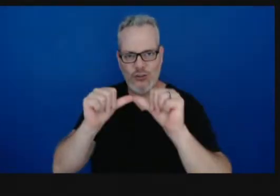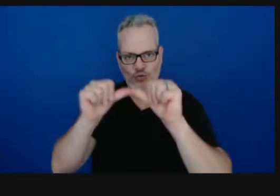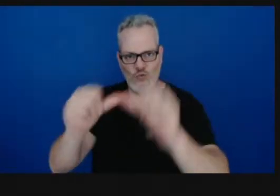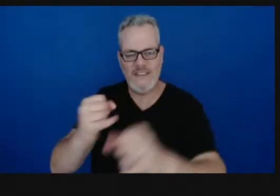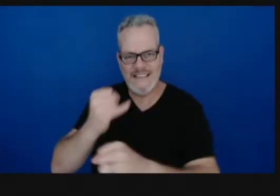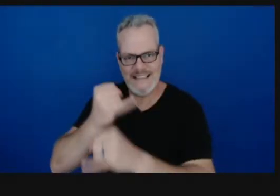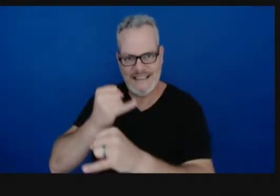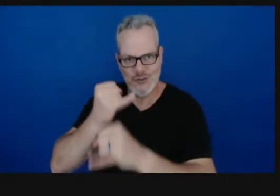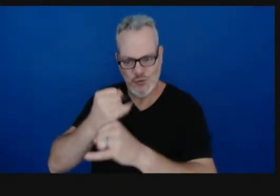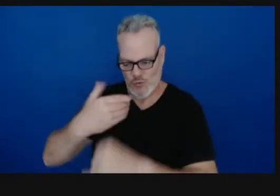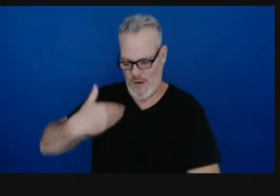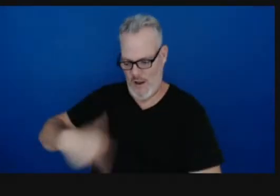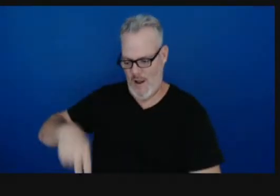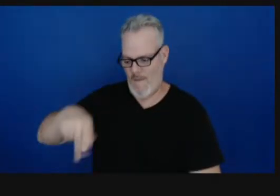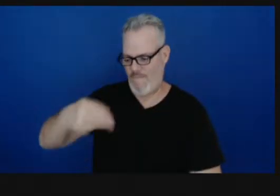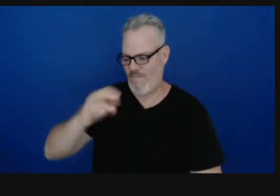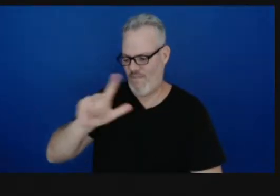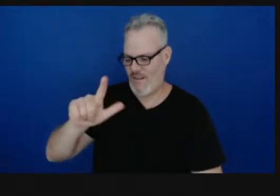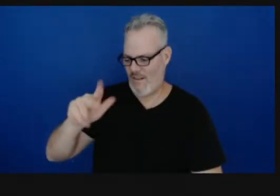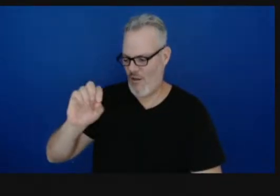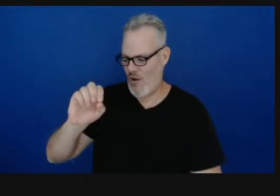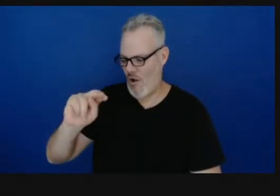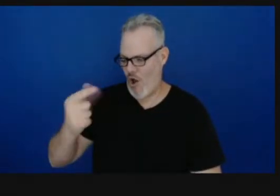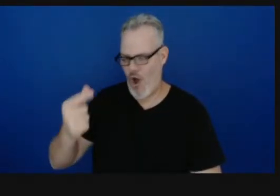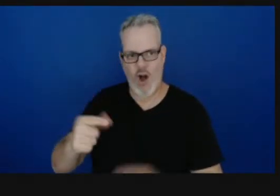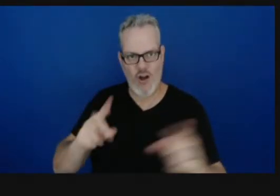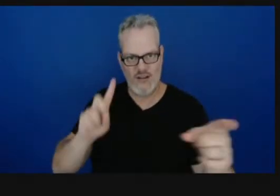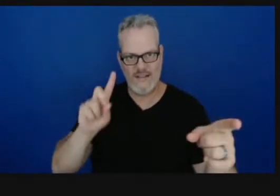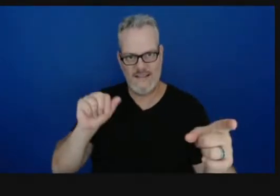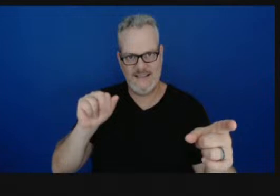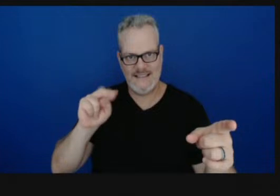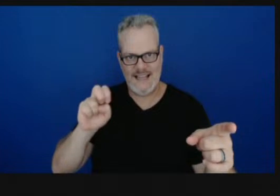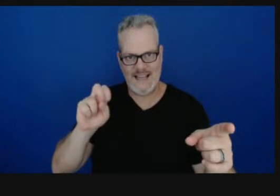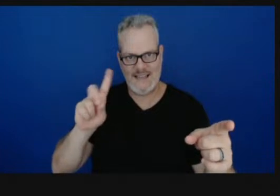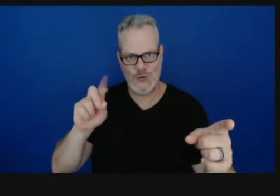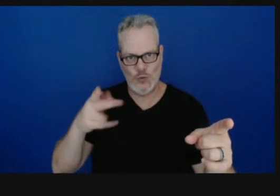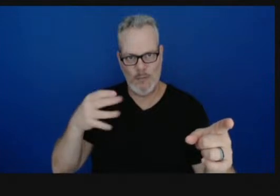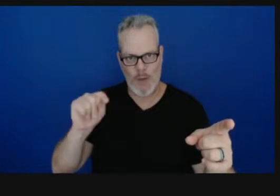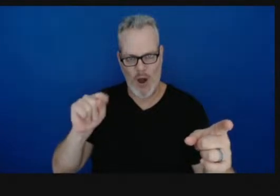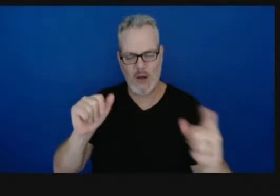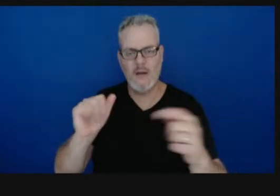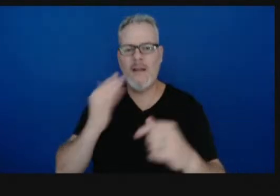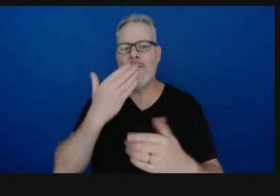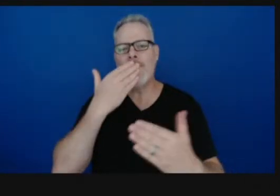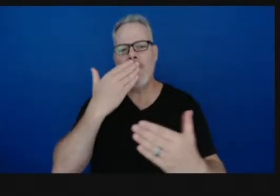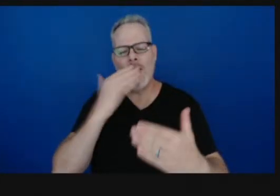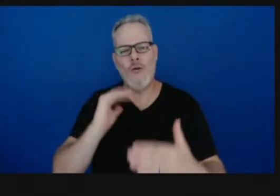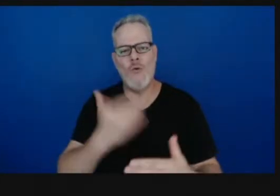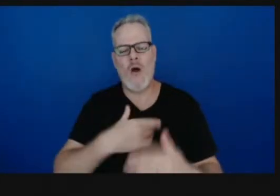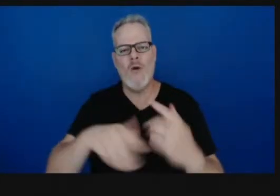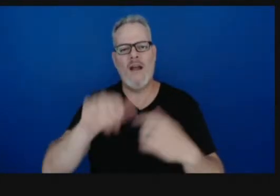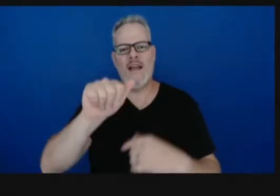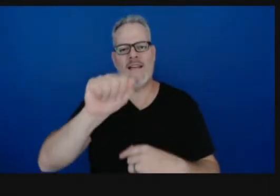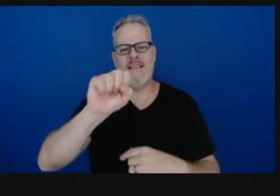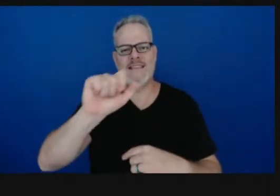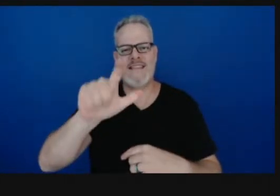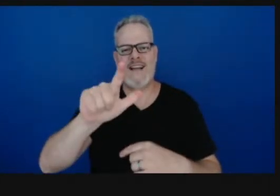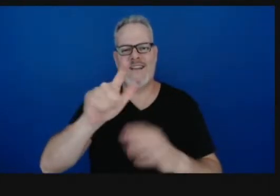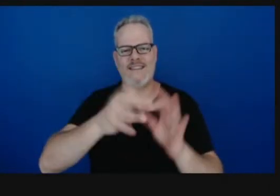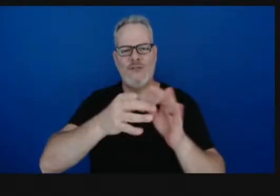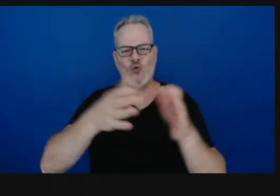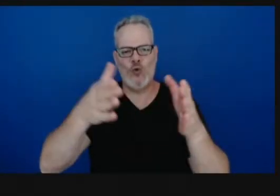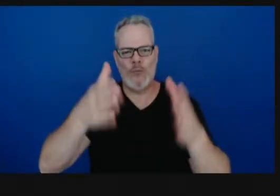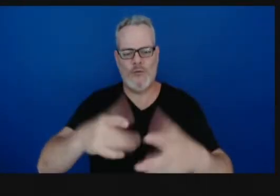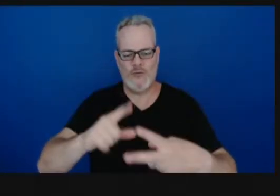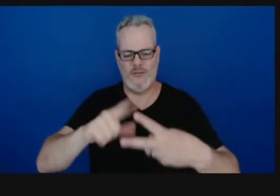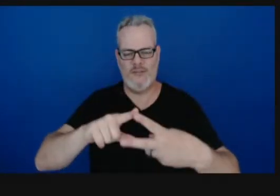Ong, Dane DuPont. Mahalo to our ASL interpreters, Dano and Carrie Kaufman.